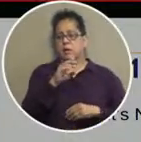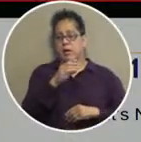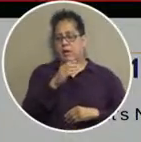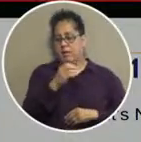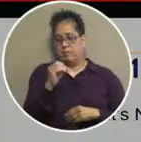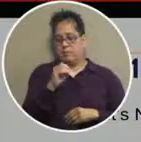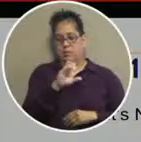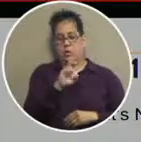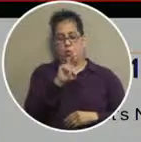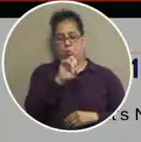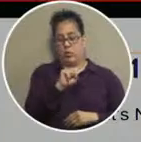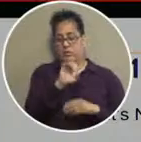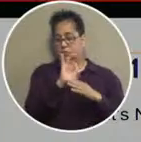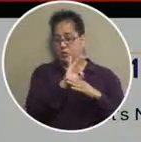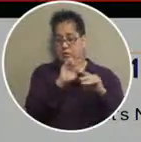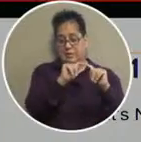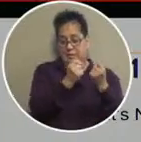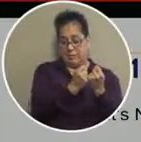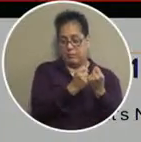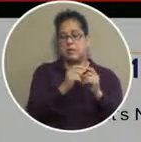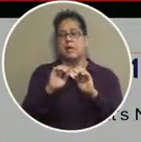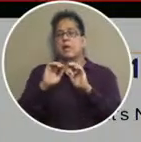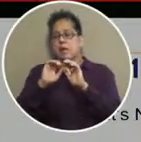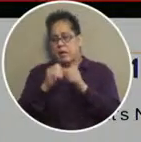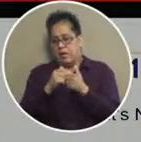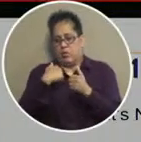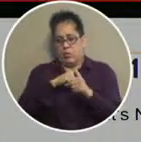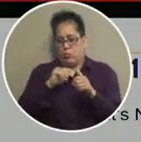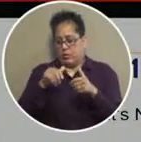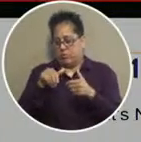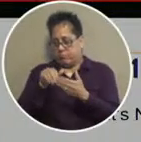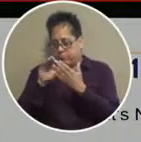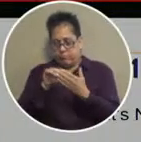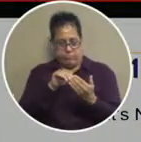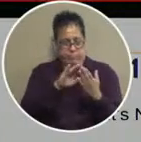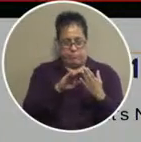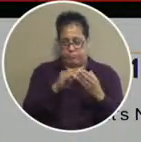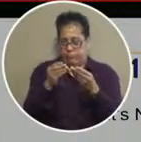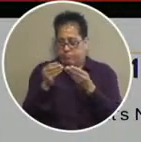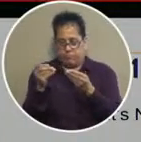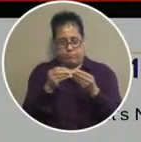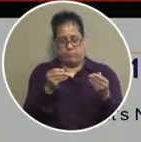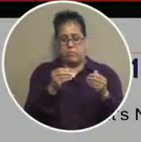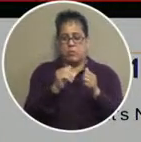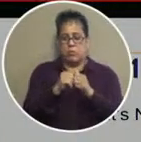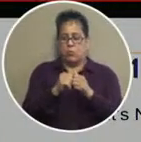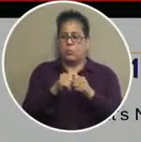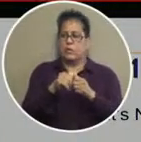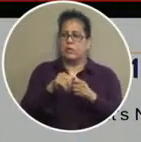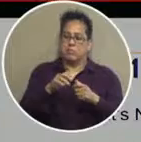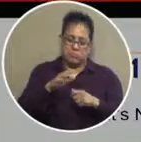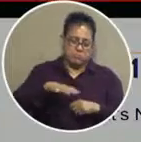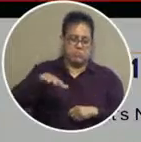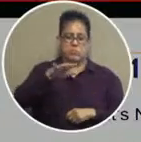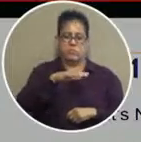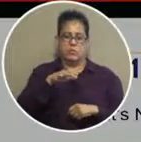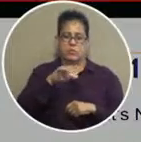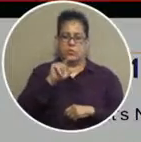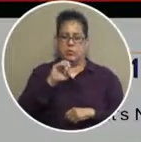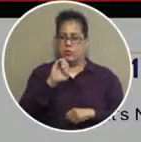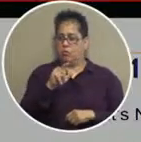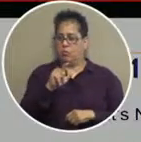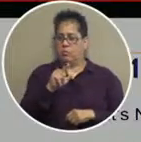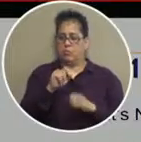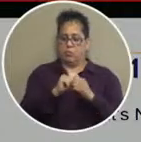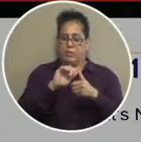cross-functional team, and how we can approach this problem in a local way with many local talent that we have throughout all